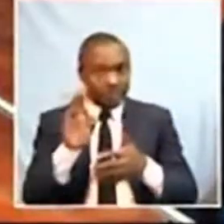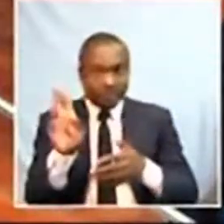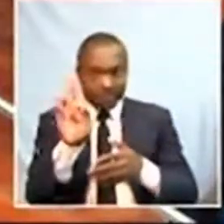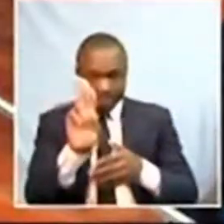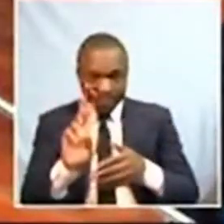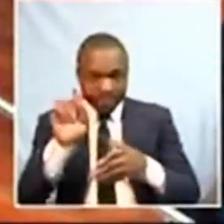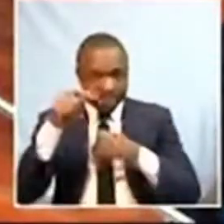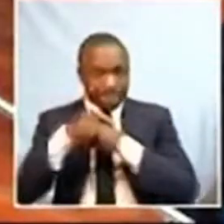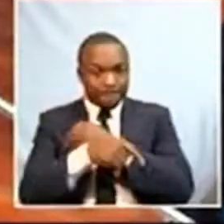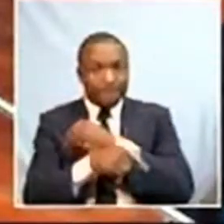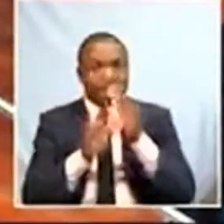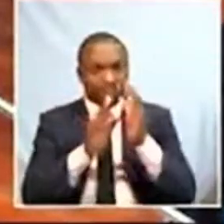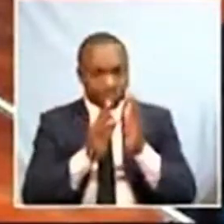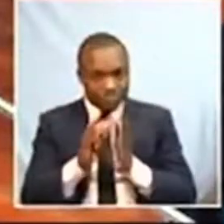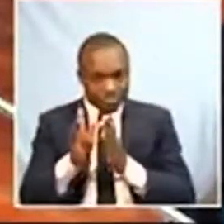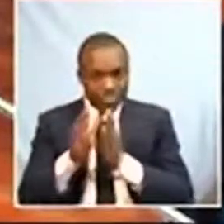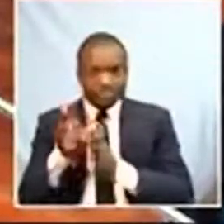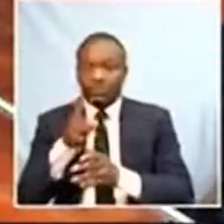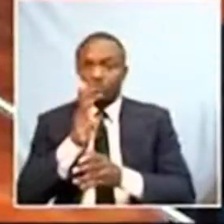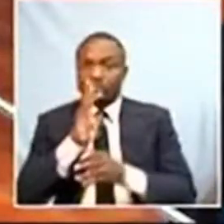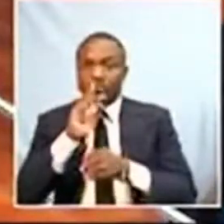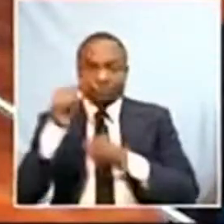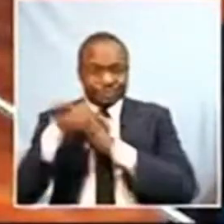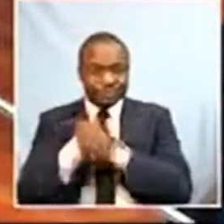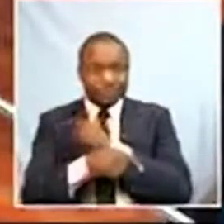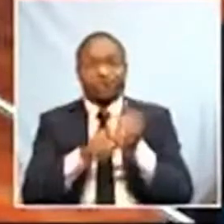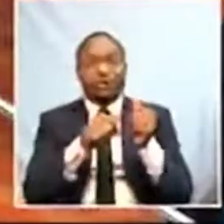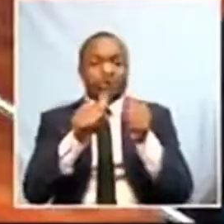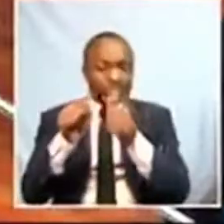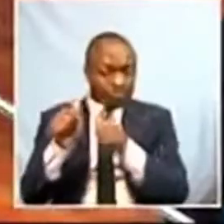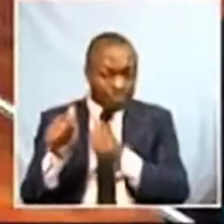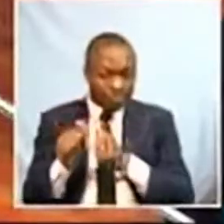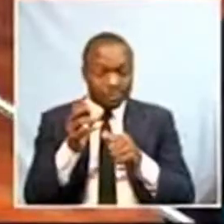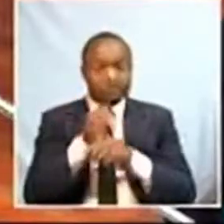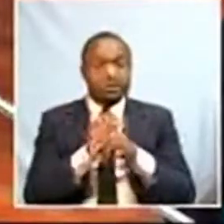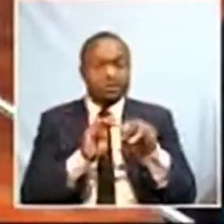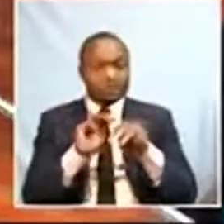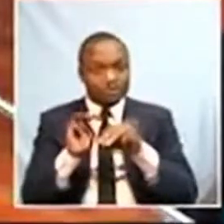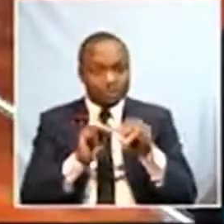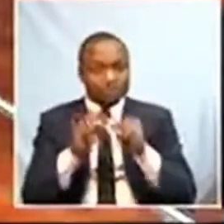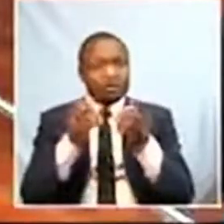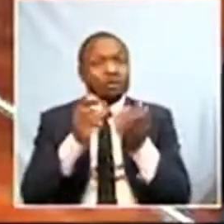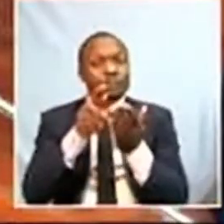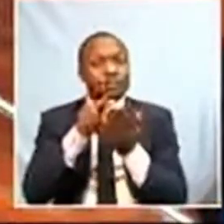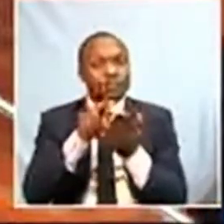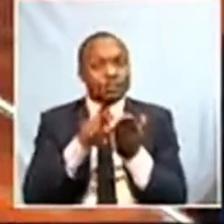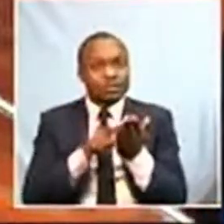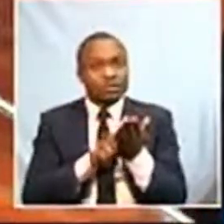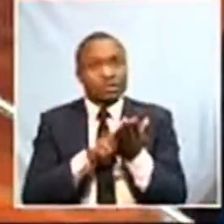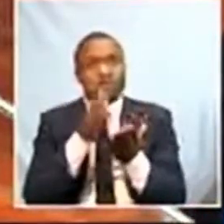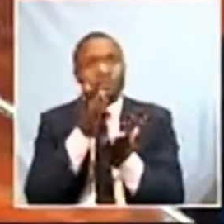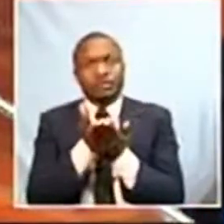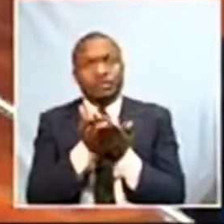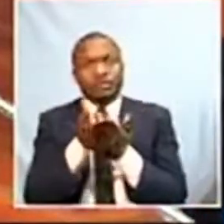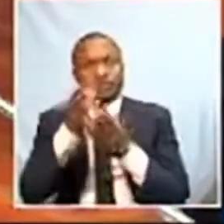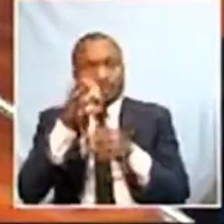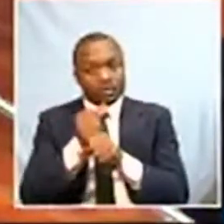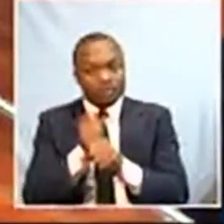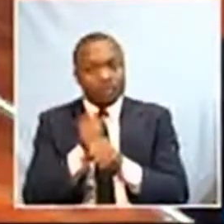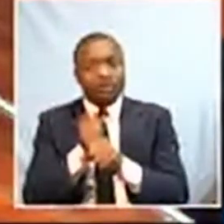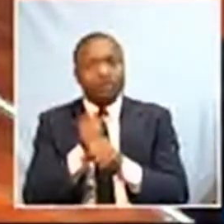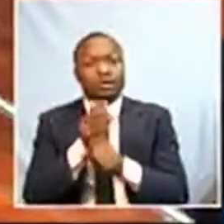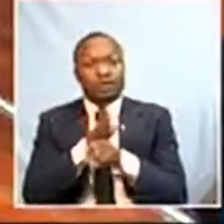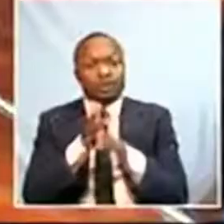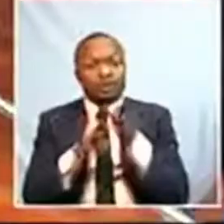drilling of planned boreholes. Action taken. Management wishes to report that a request was received from the